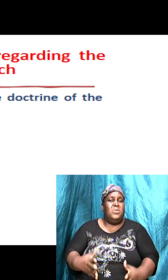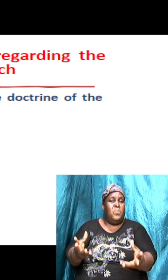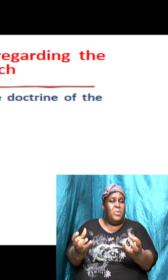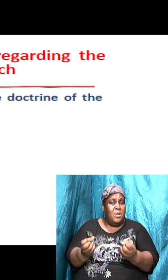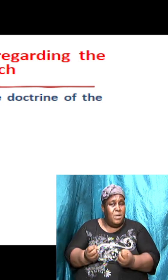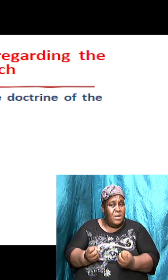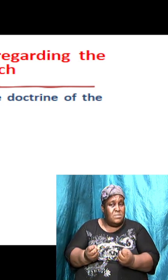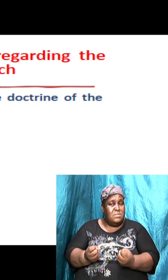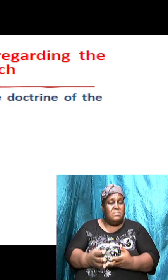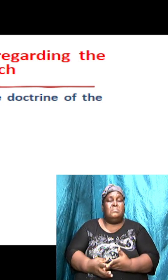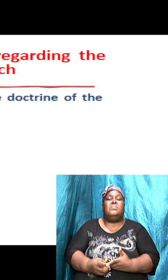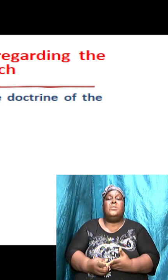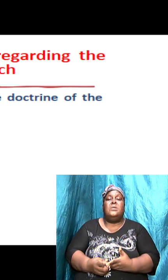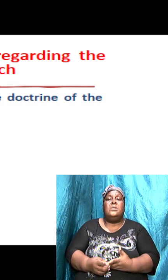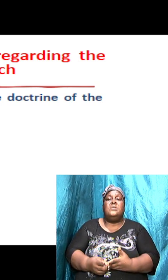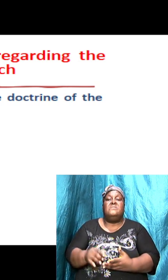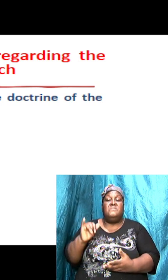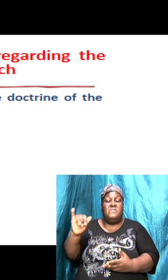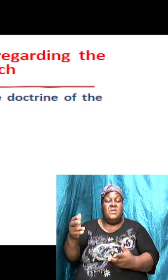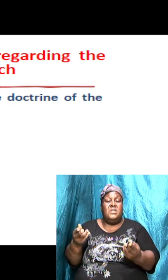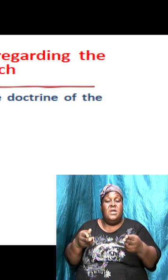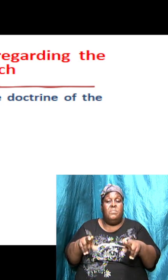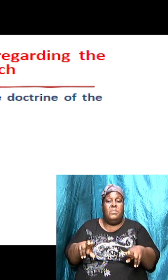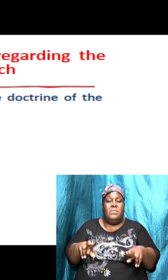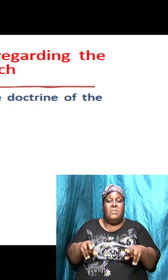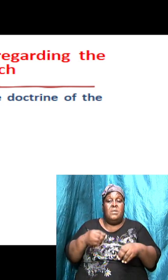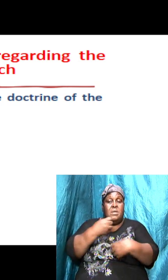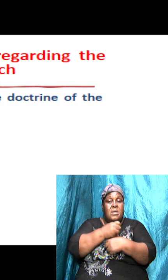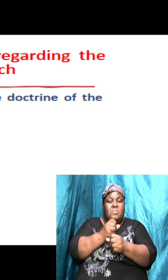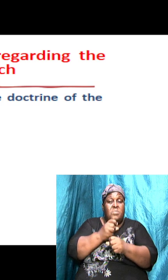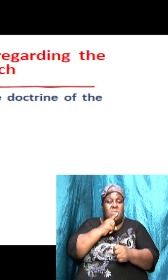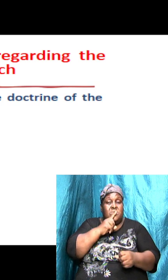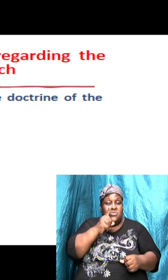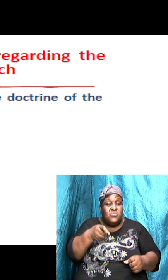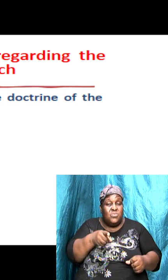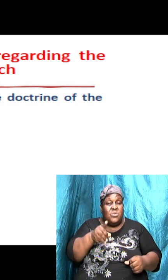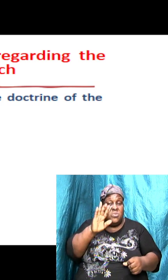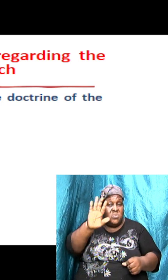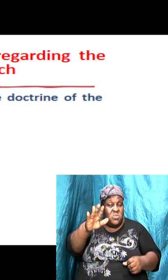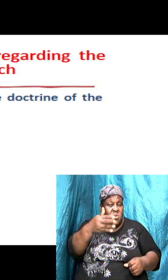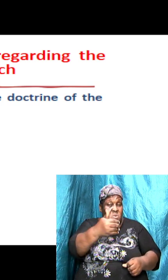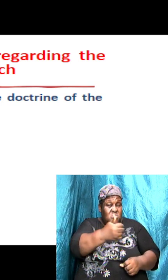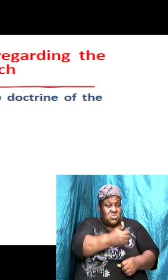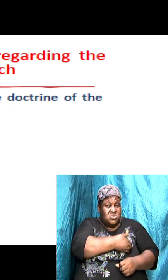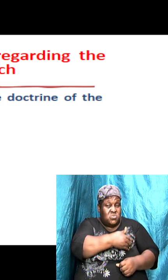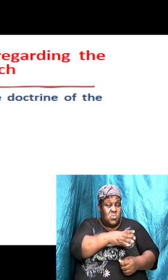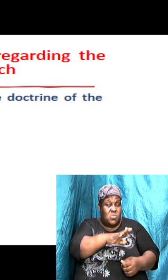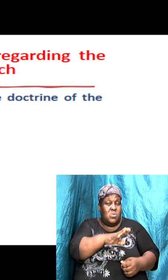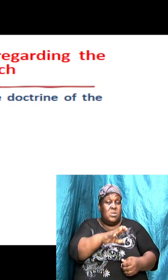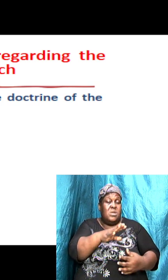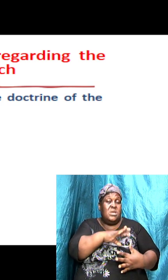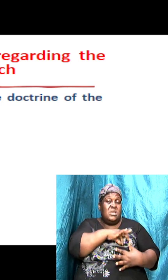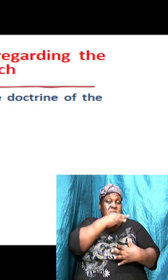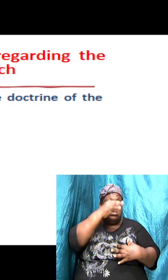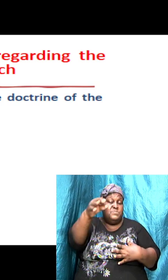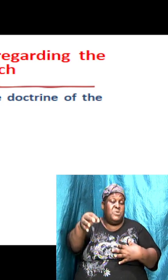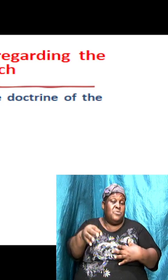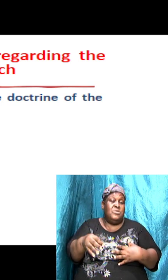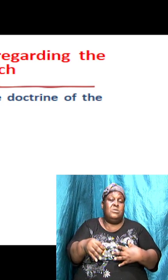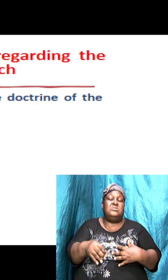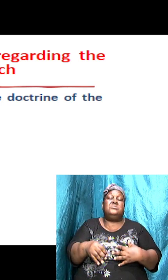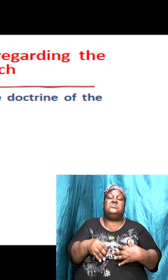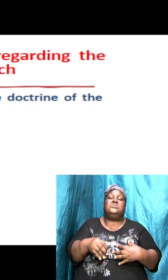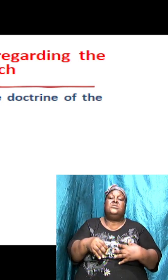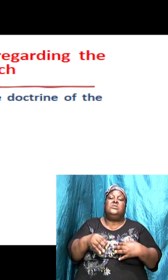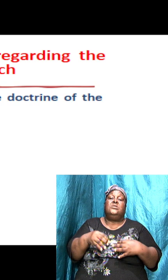to do. But if that happens, at least make sure that your soul and spirit is in tune with God. And so